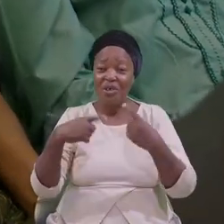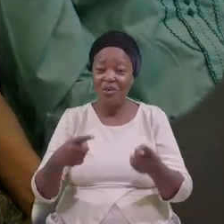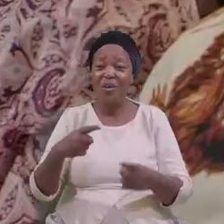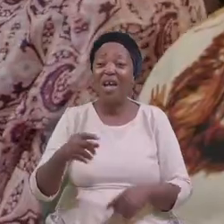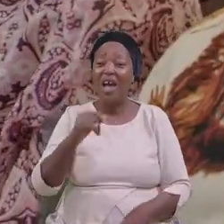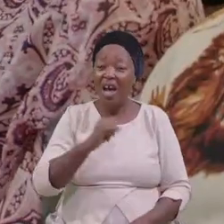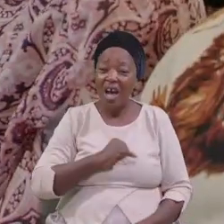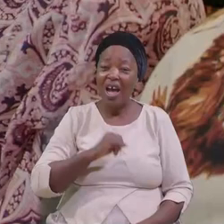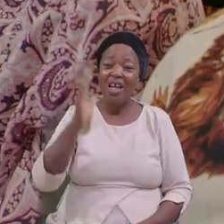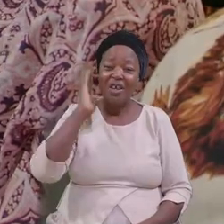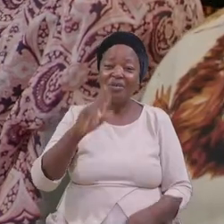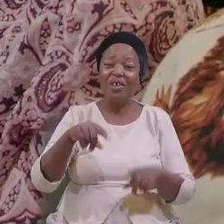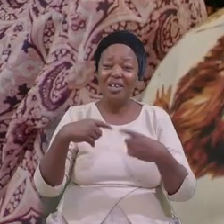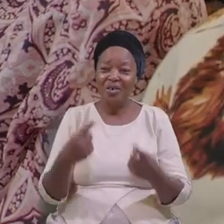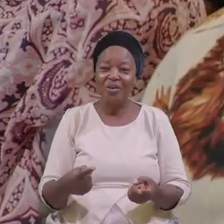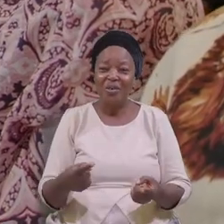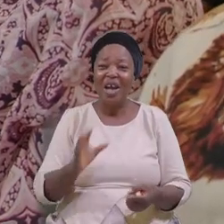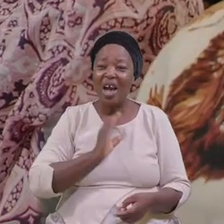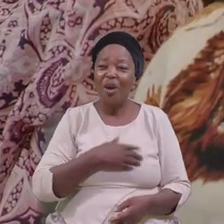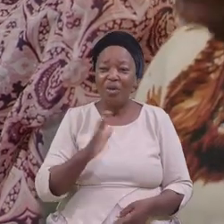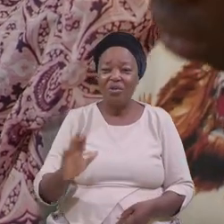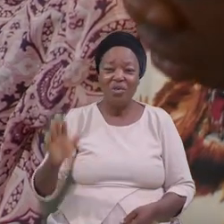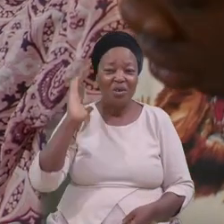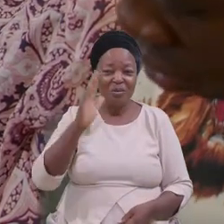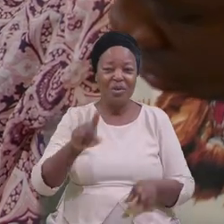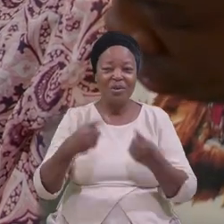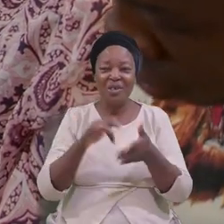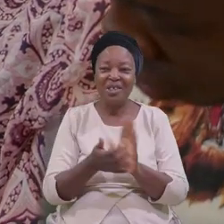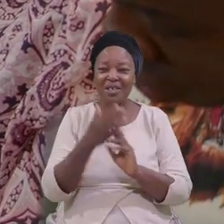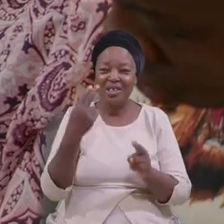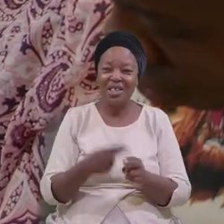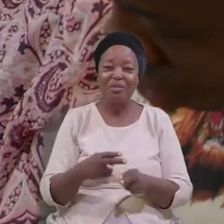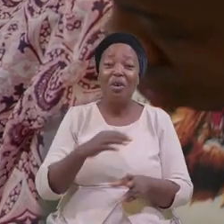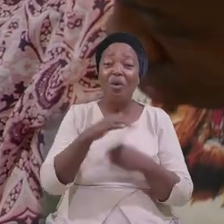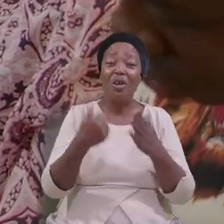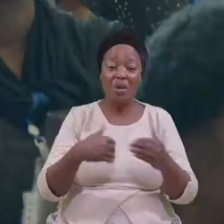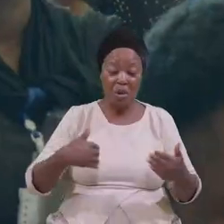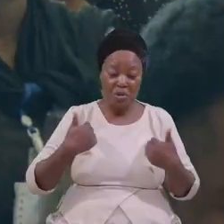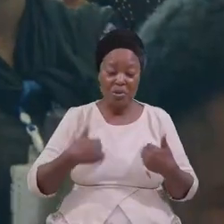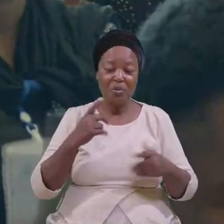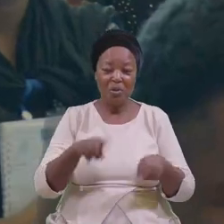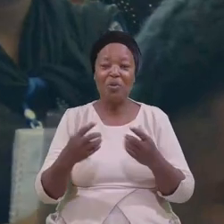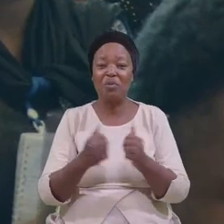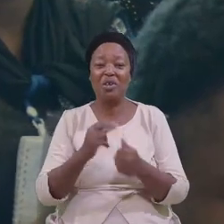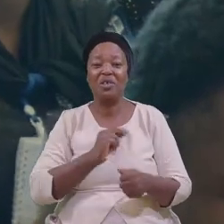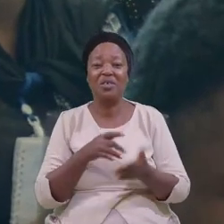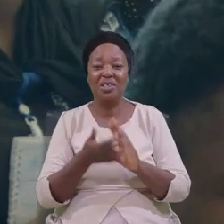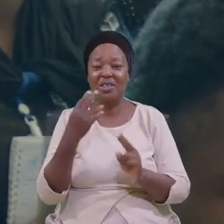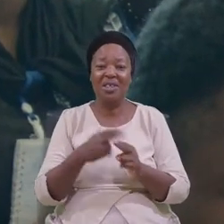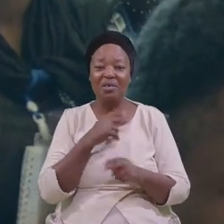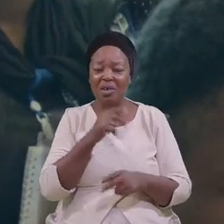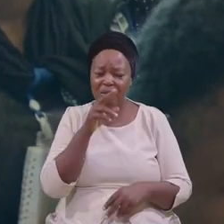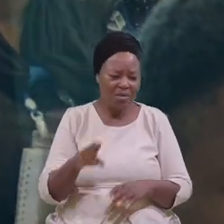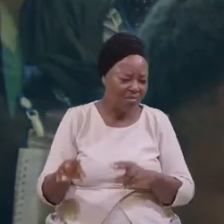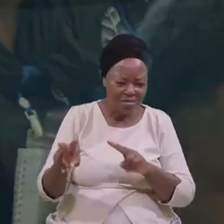go. Our children will go with us. Our teenagers will go with us. They'll not be looking